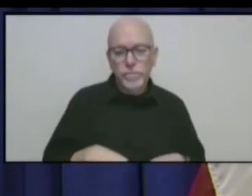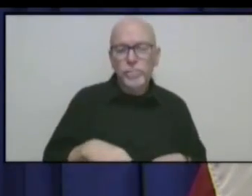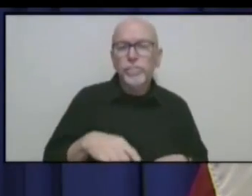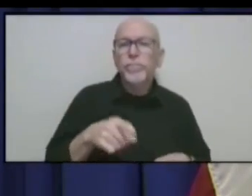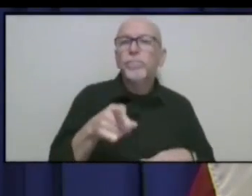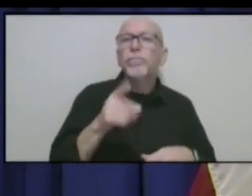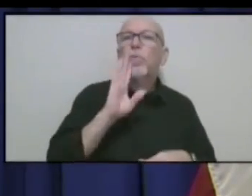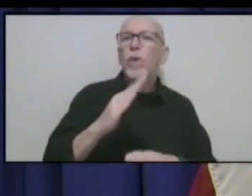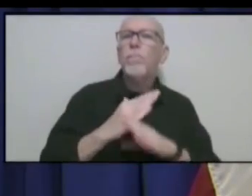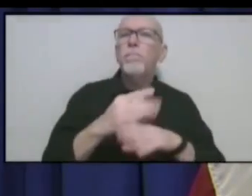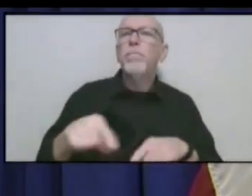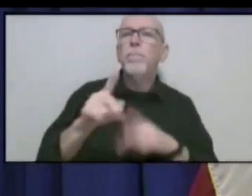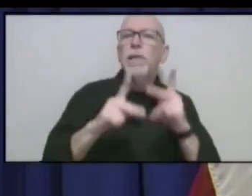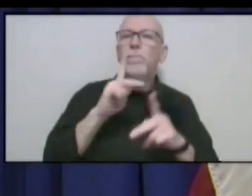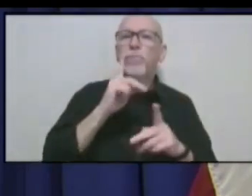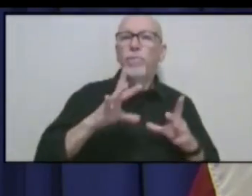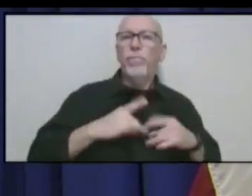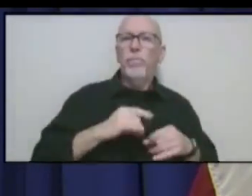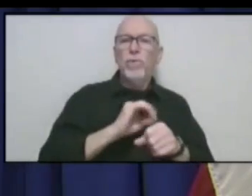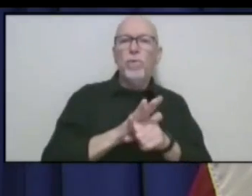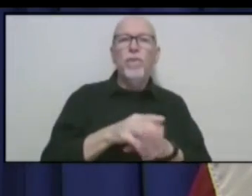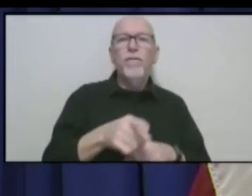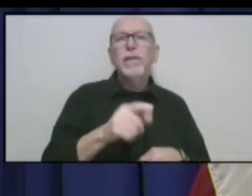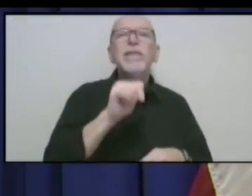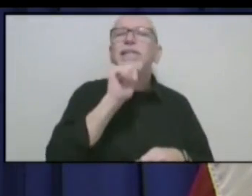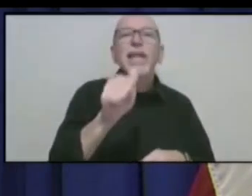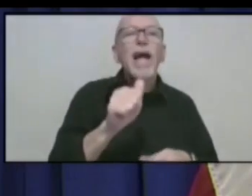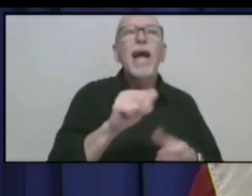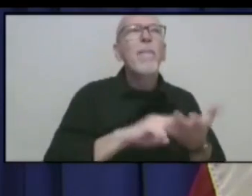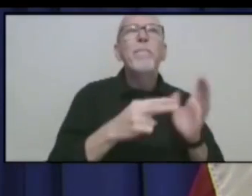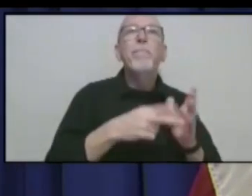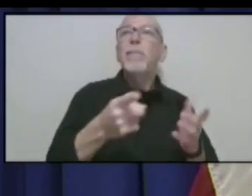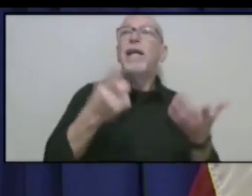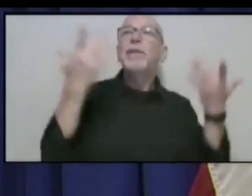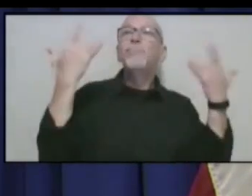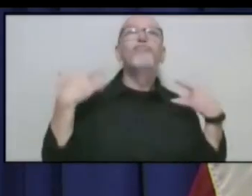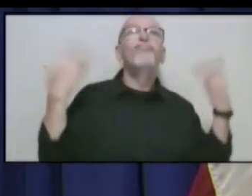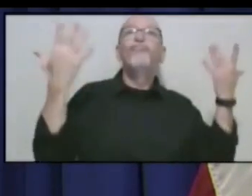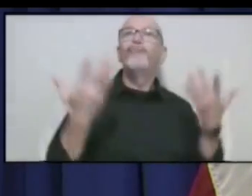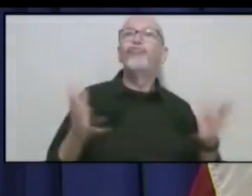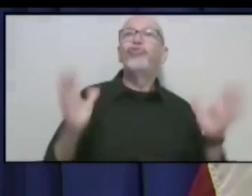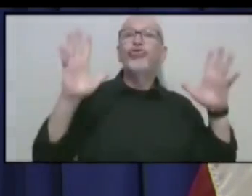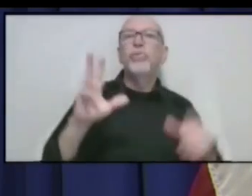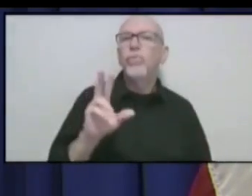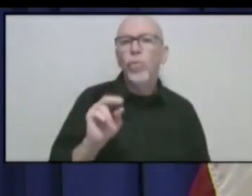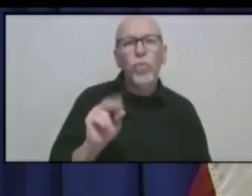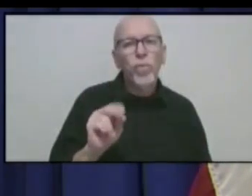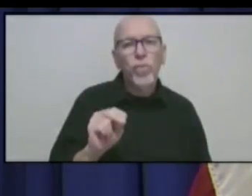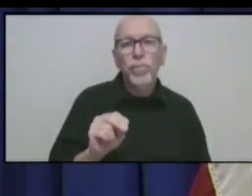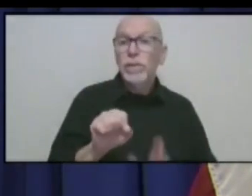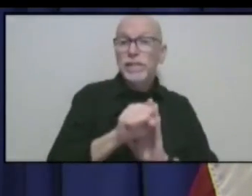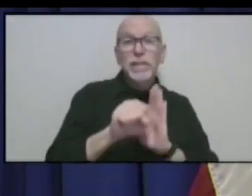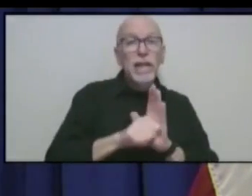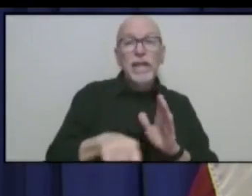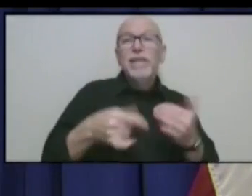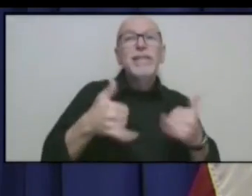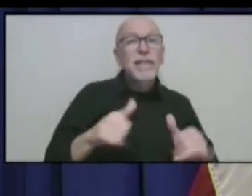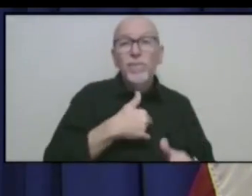COVID-19. It will not be a get-out-of-jail-free card. As a state, we still need to wear our